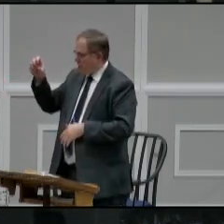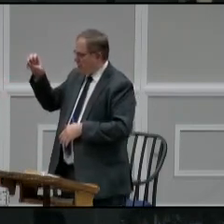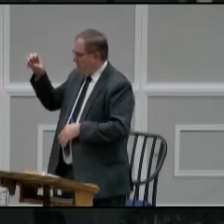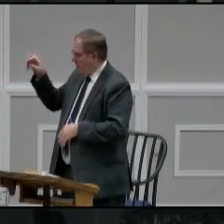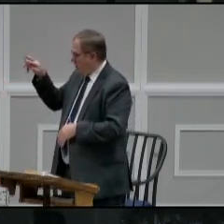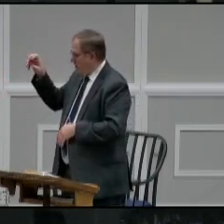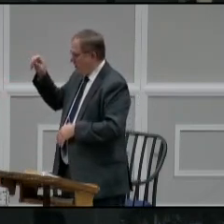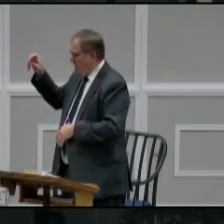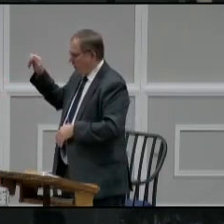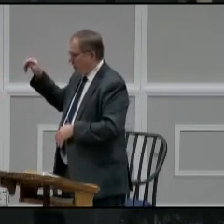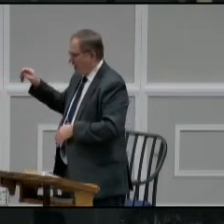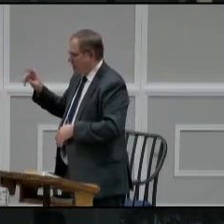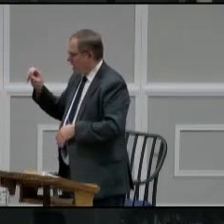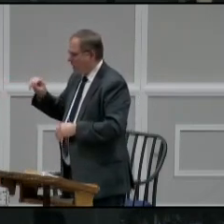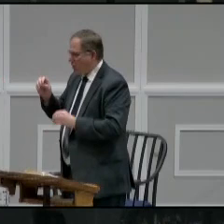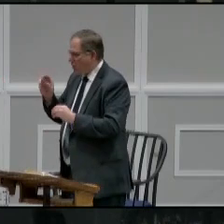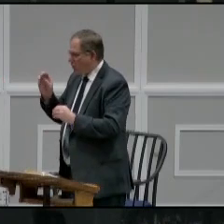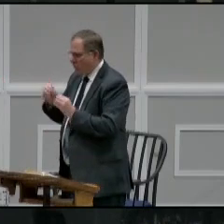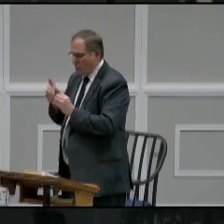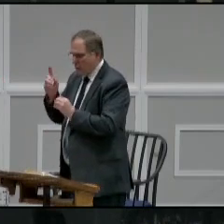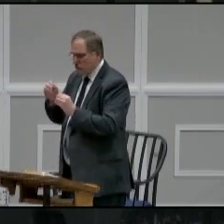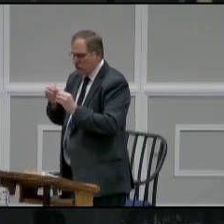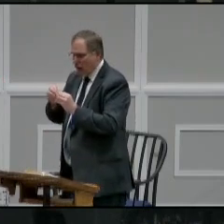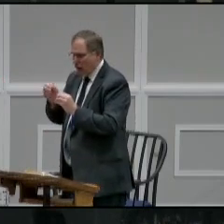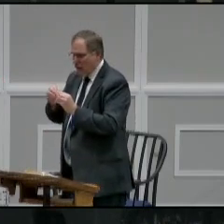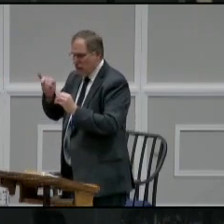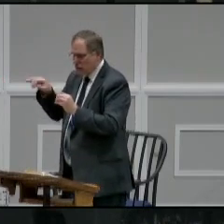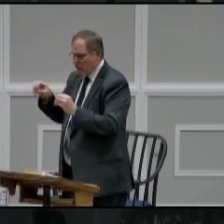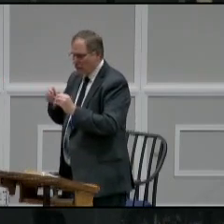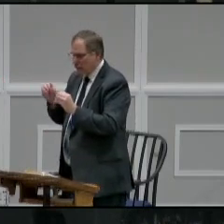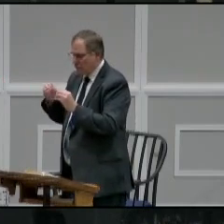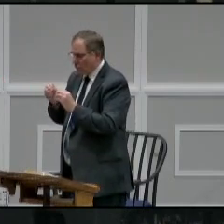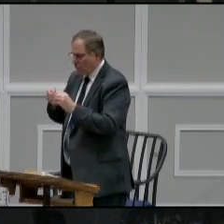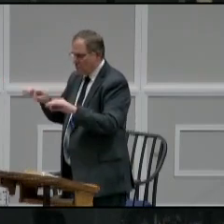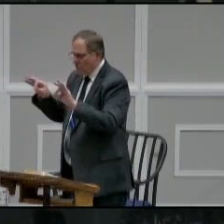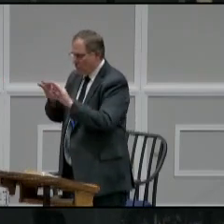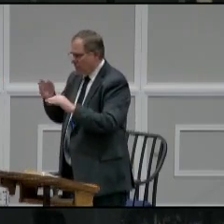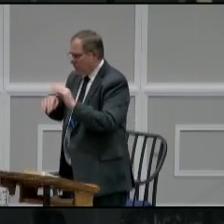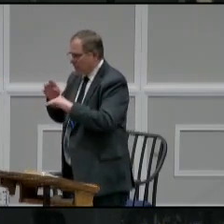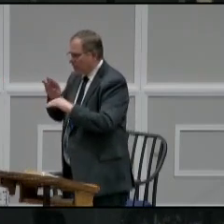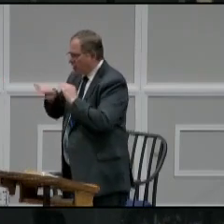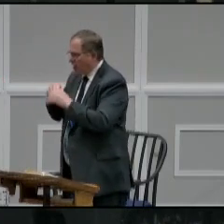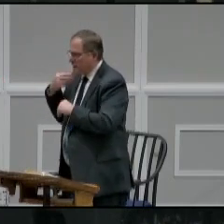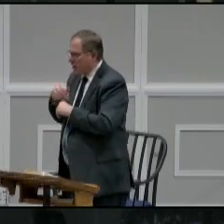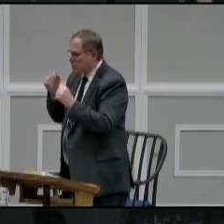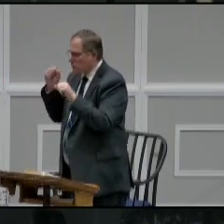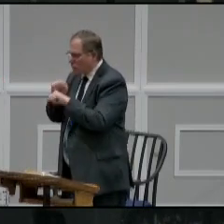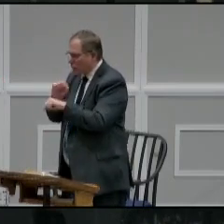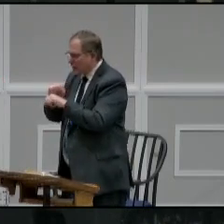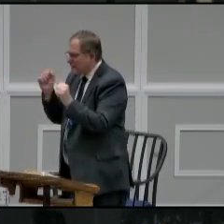no one is better than the other. No one is more important than the other. We need all of them work together. That's the way it ought to be.